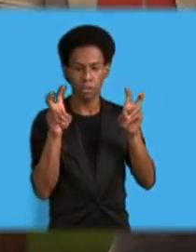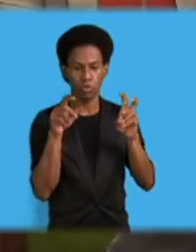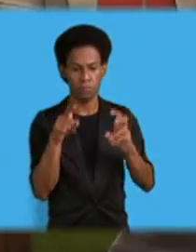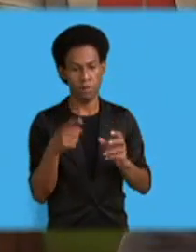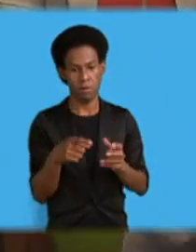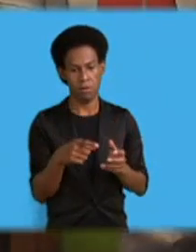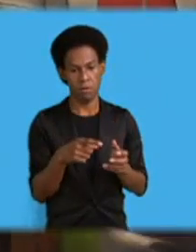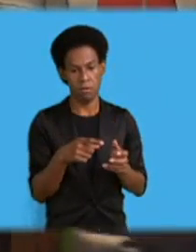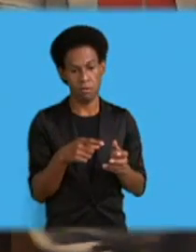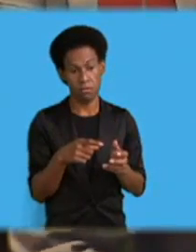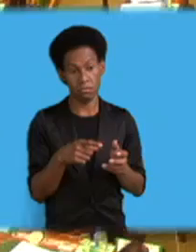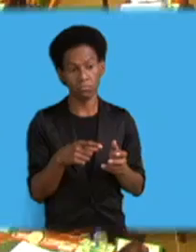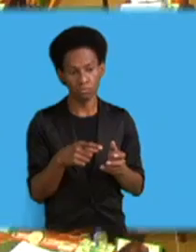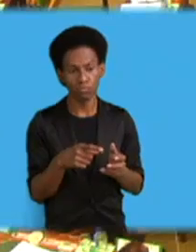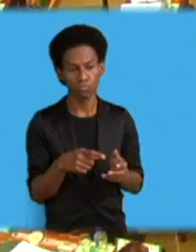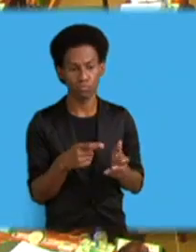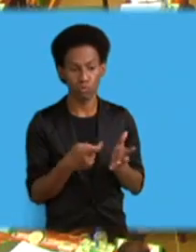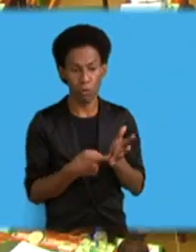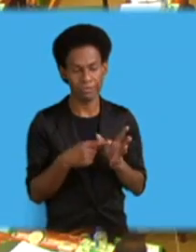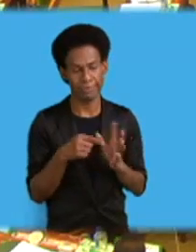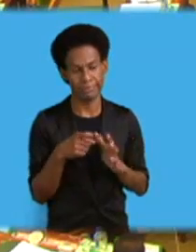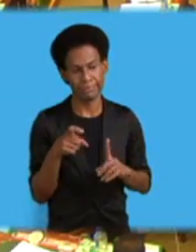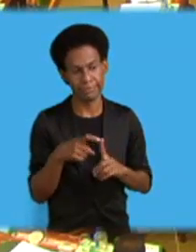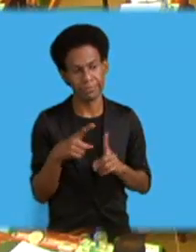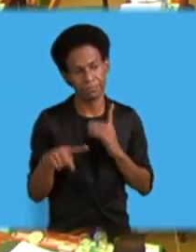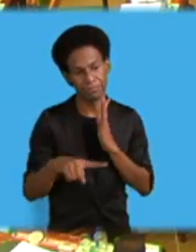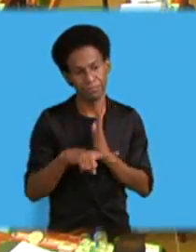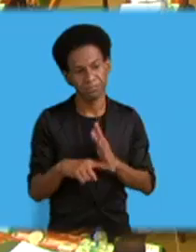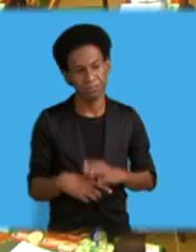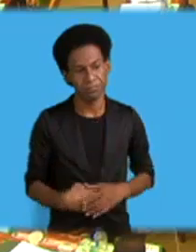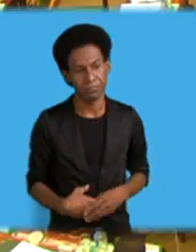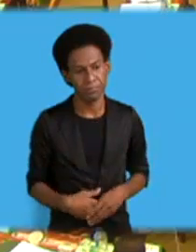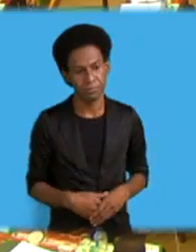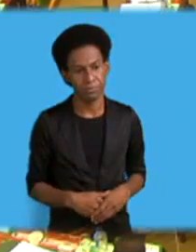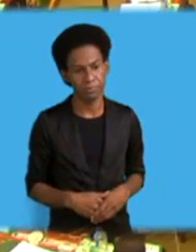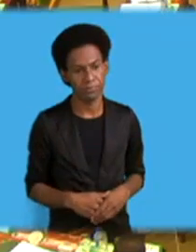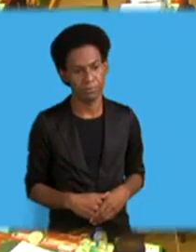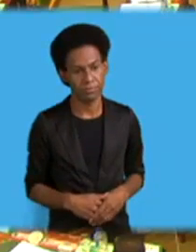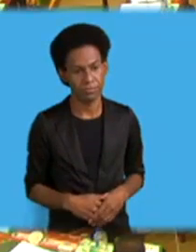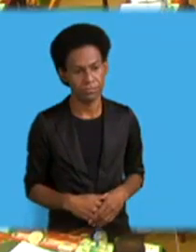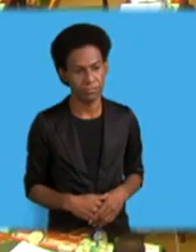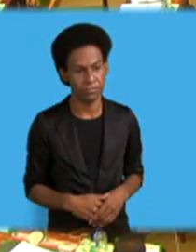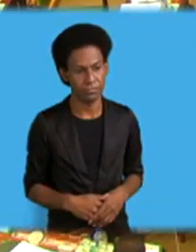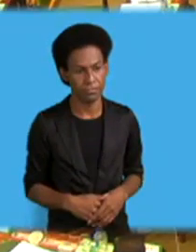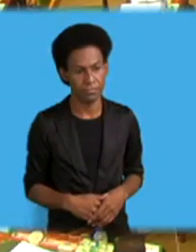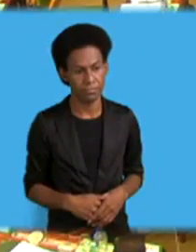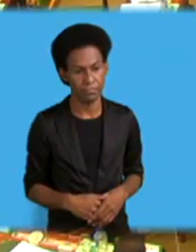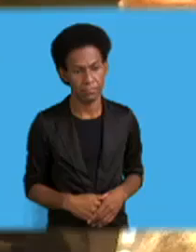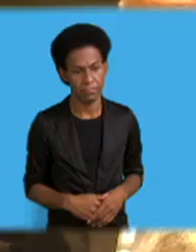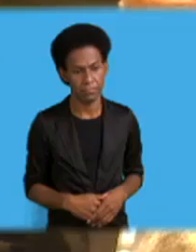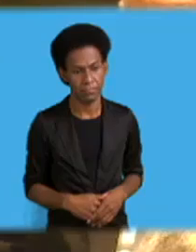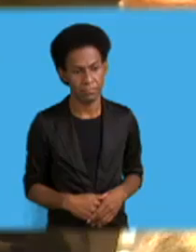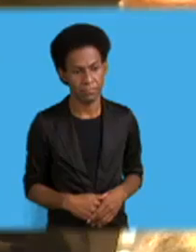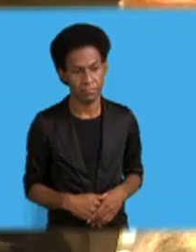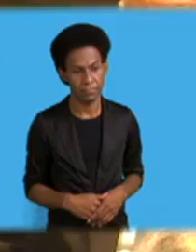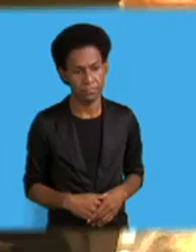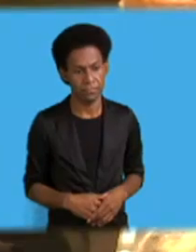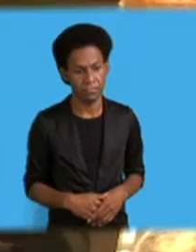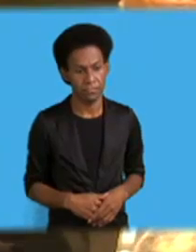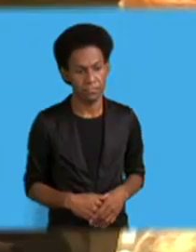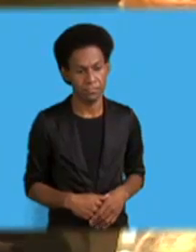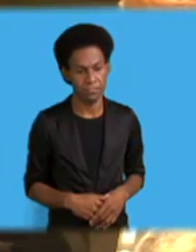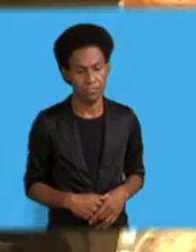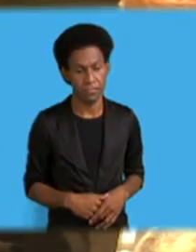Noikula. Madam Speaker, I'm sure that the Honourable Minister is familiar with the 2010